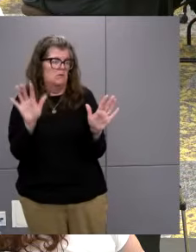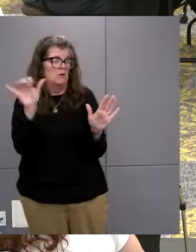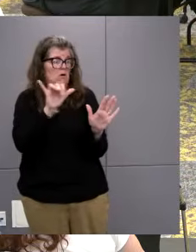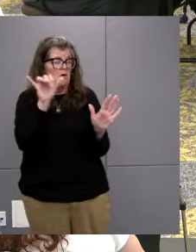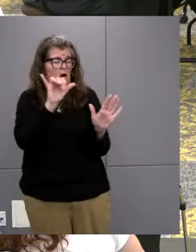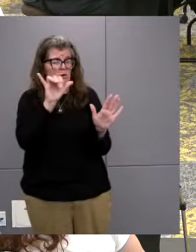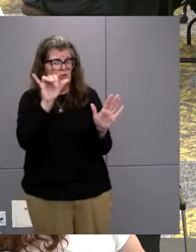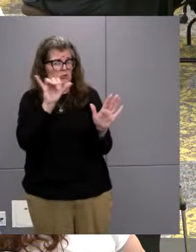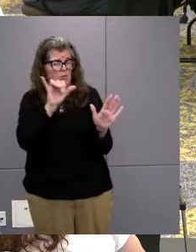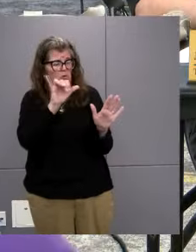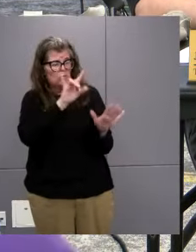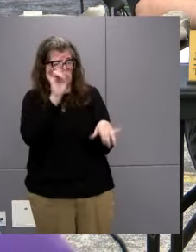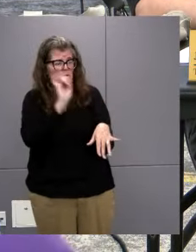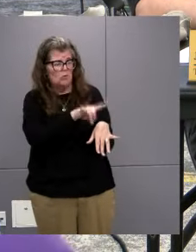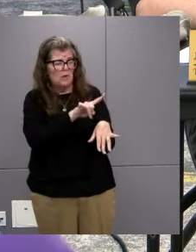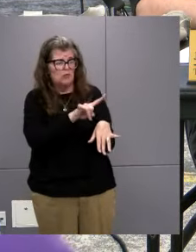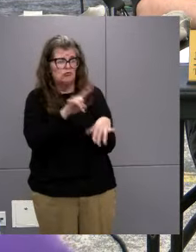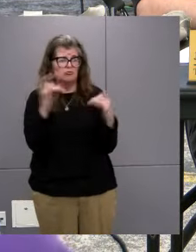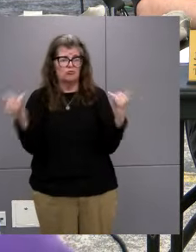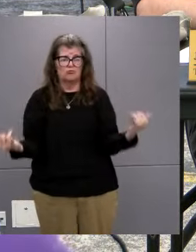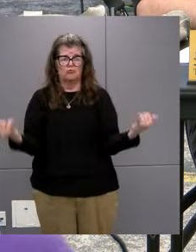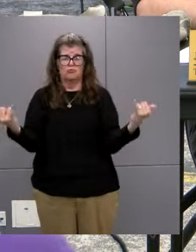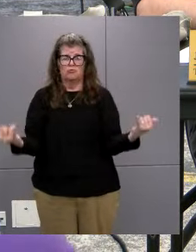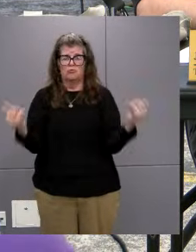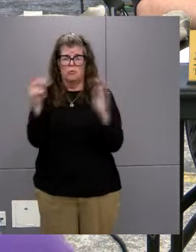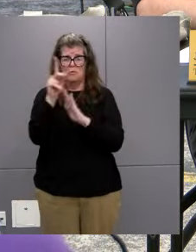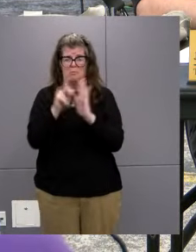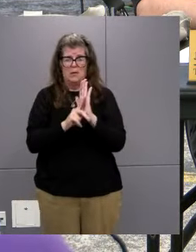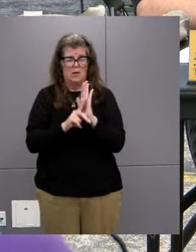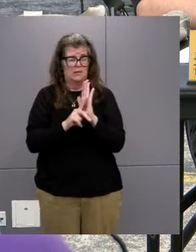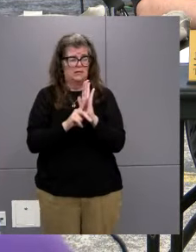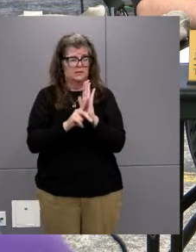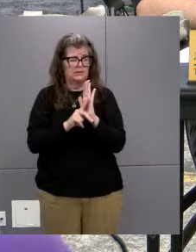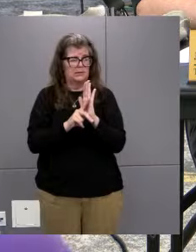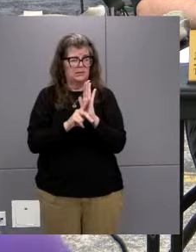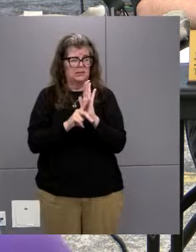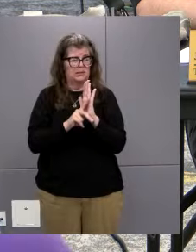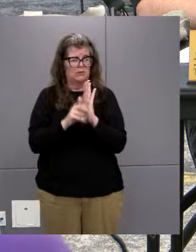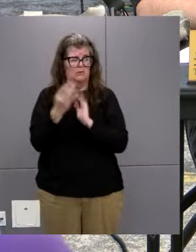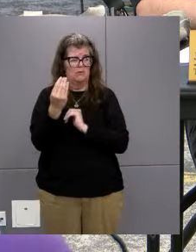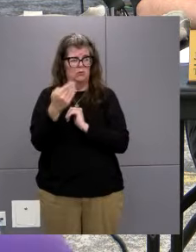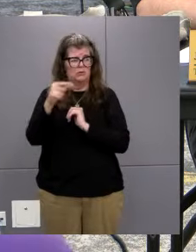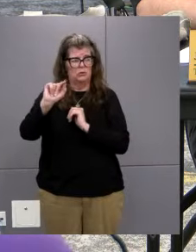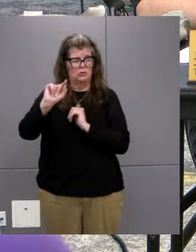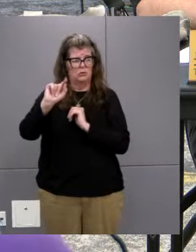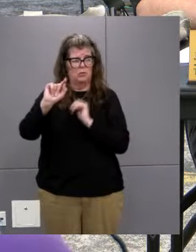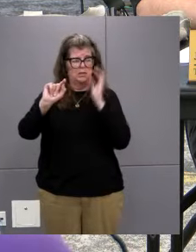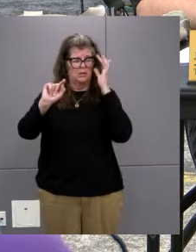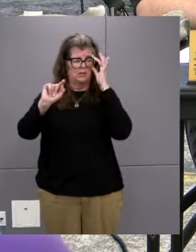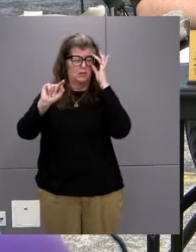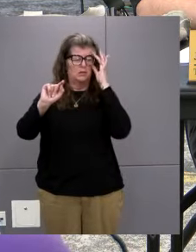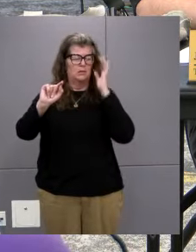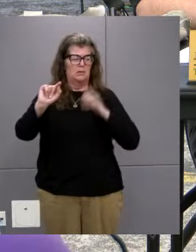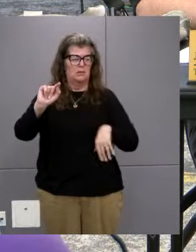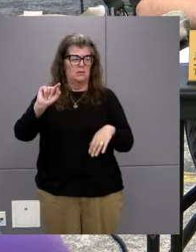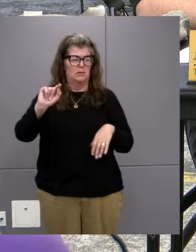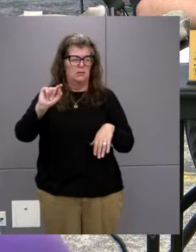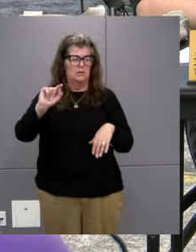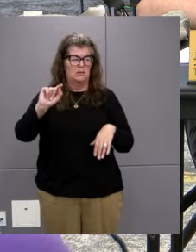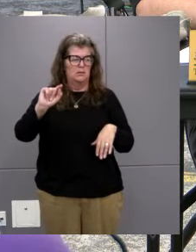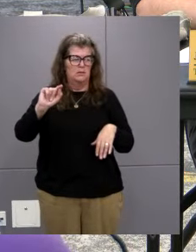is under the current policies, the current related board, 1420 is